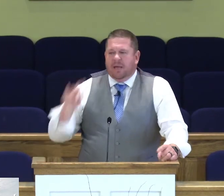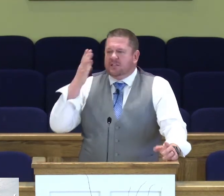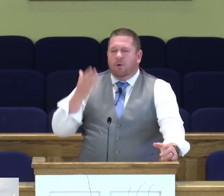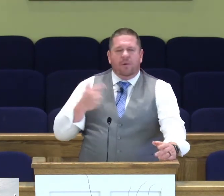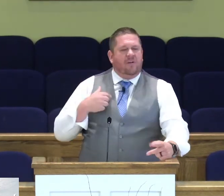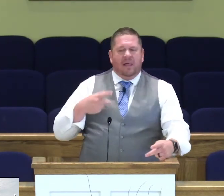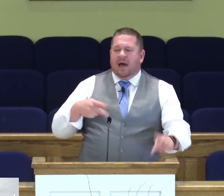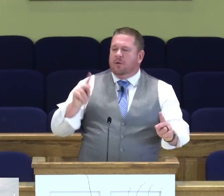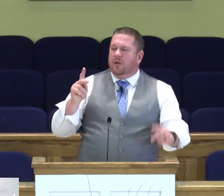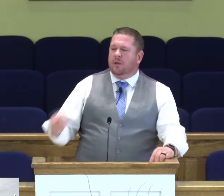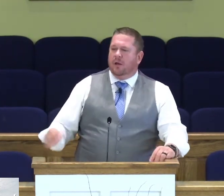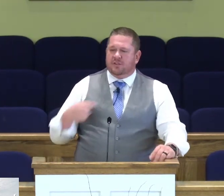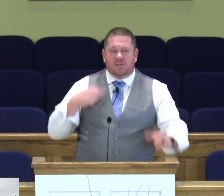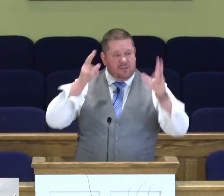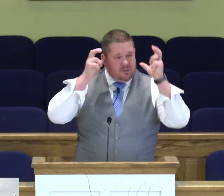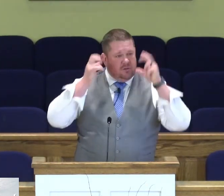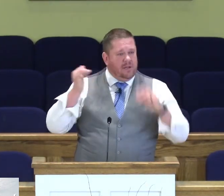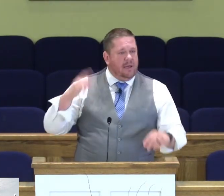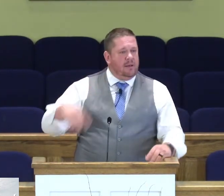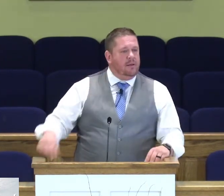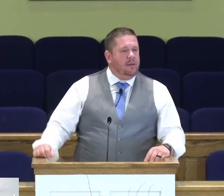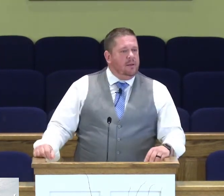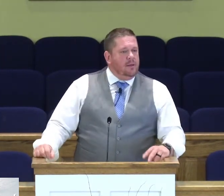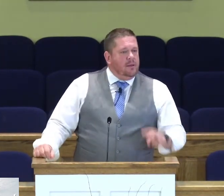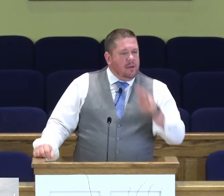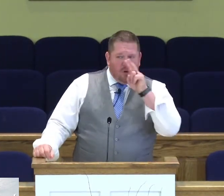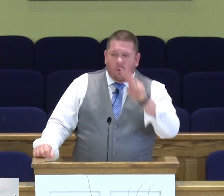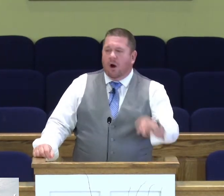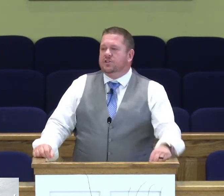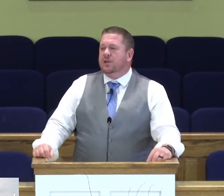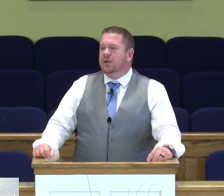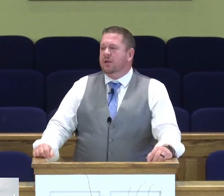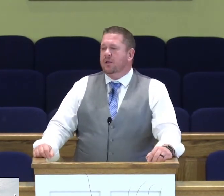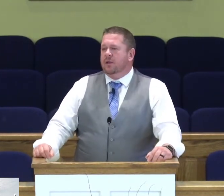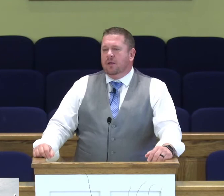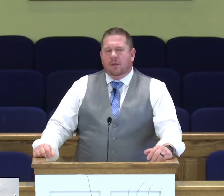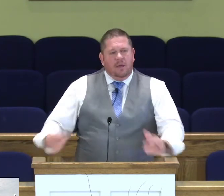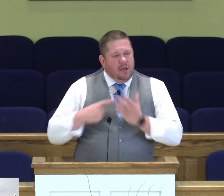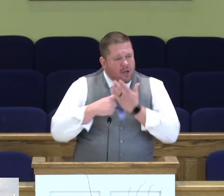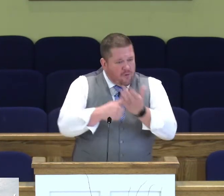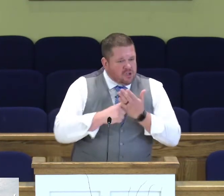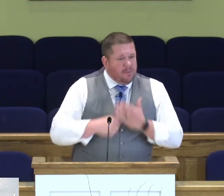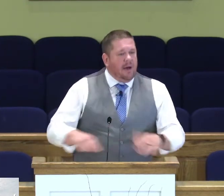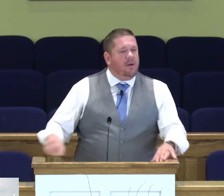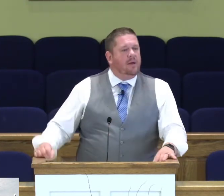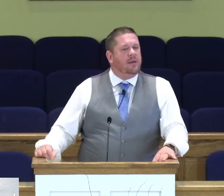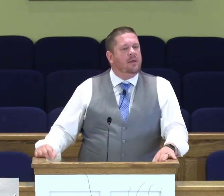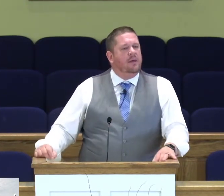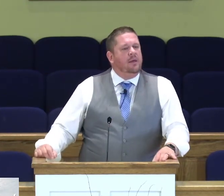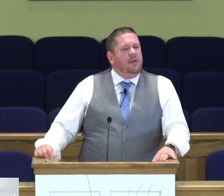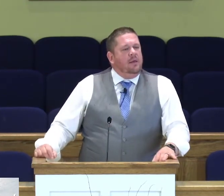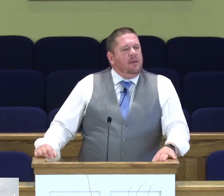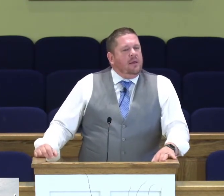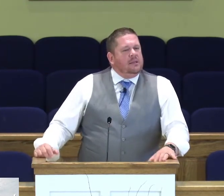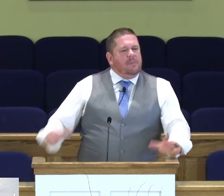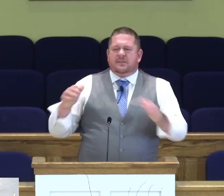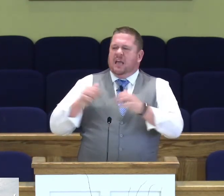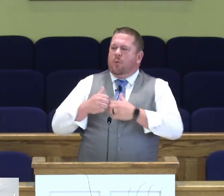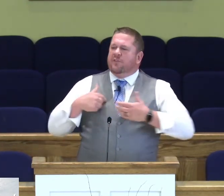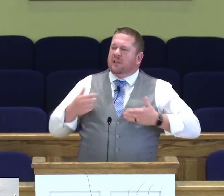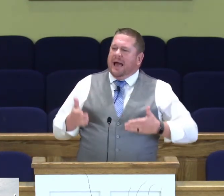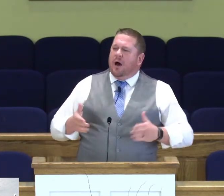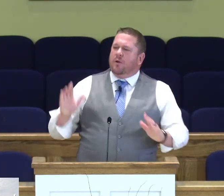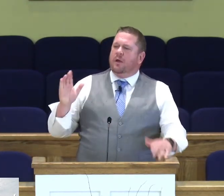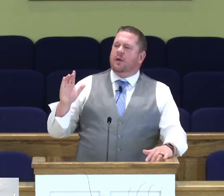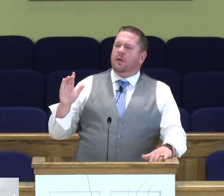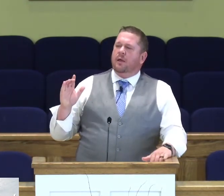It's amazing what we've allowed us to listen to today and to watch and to converse about. It's amazing how